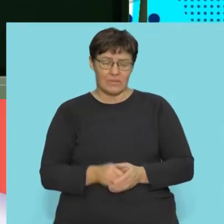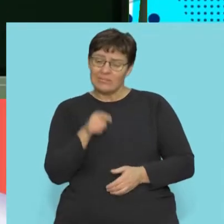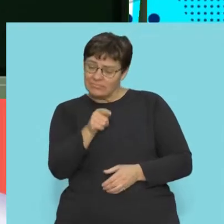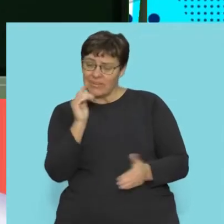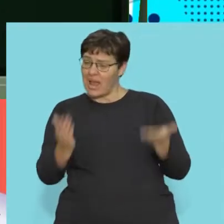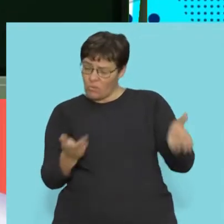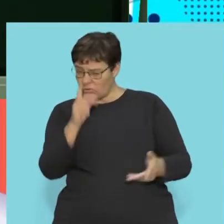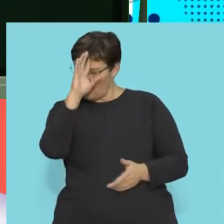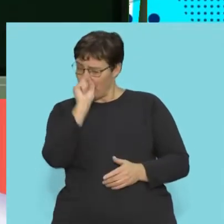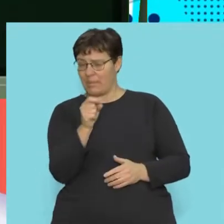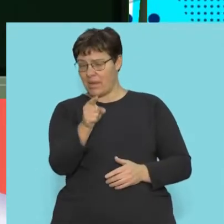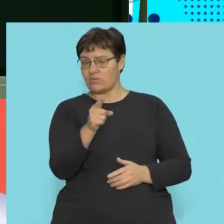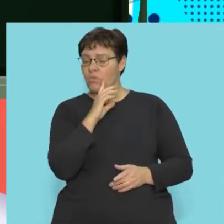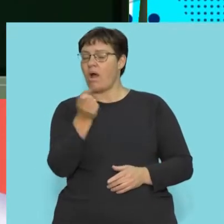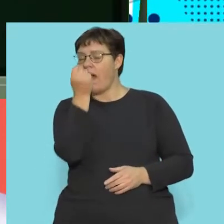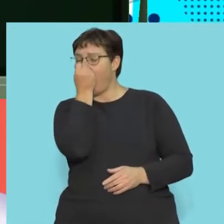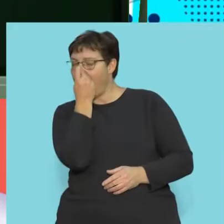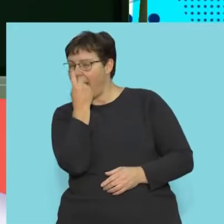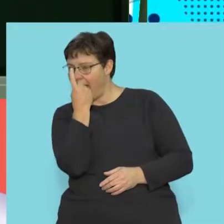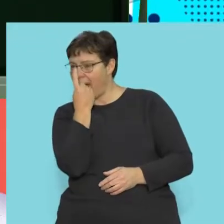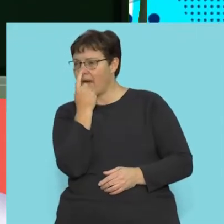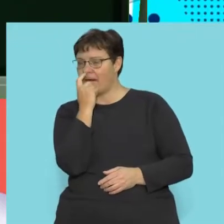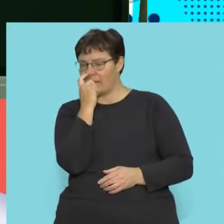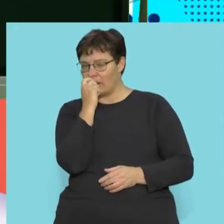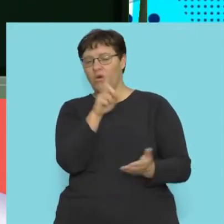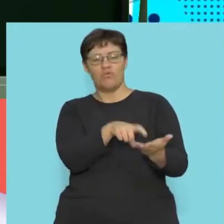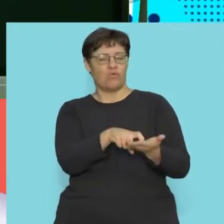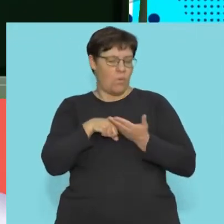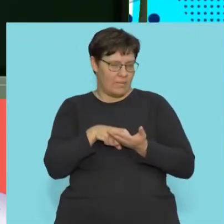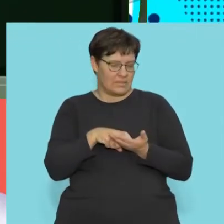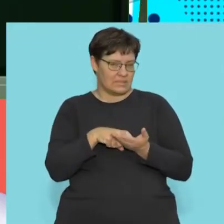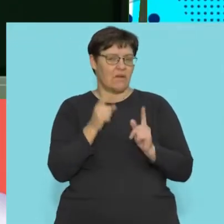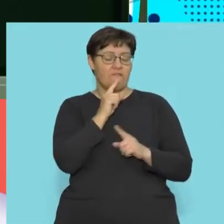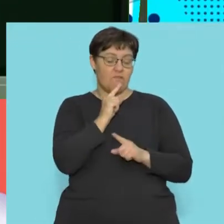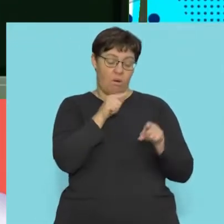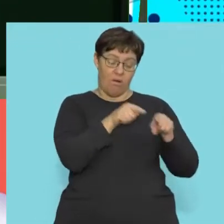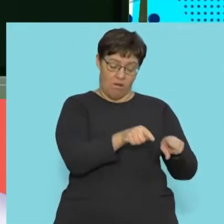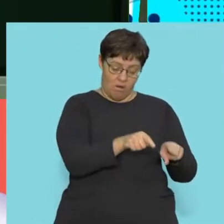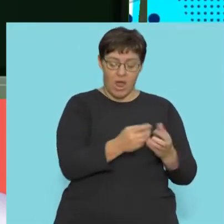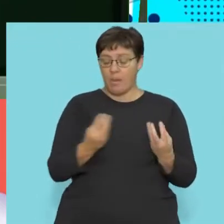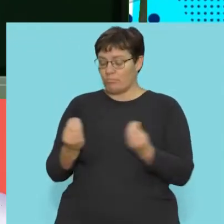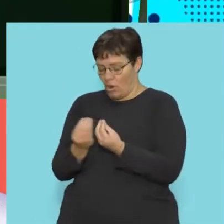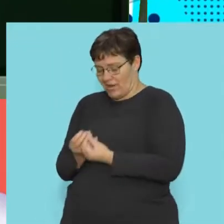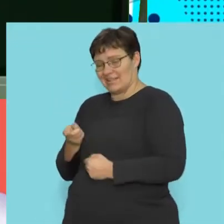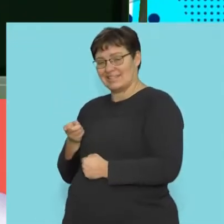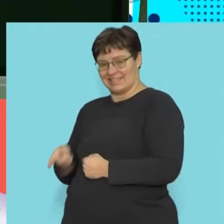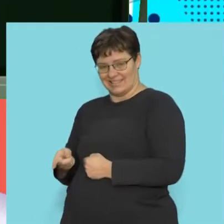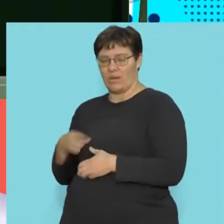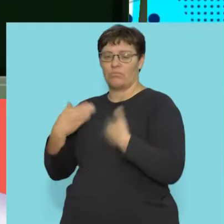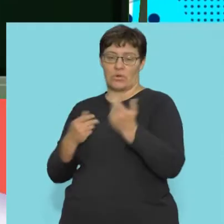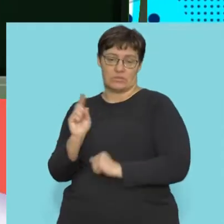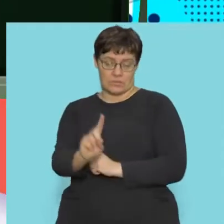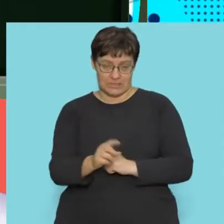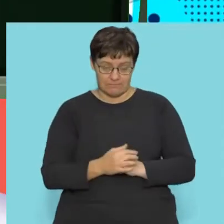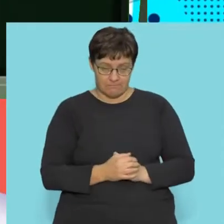important that you remember this equation and use this equation to understand what are the requirements or the reactants and what are the